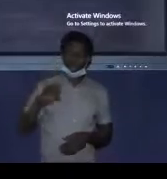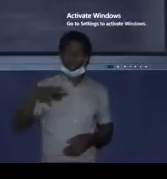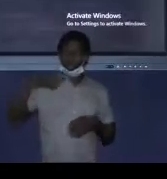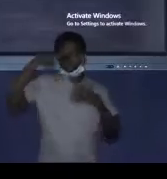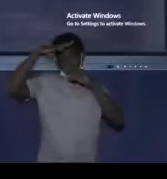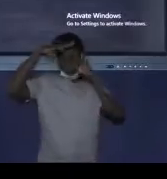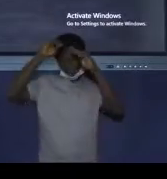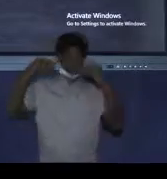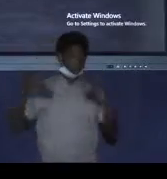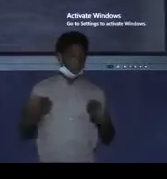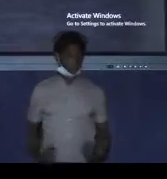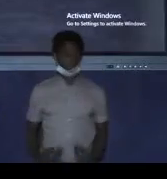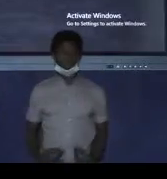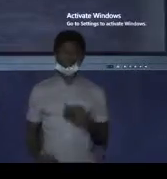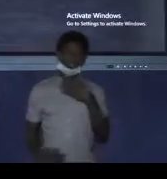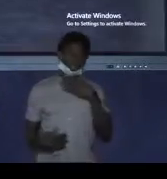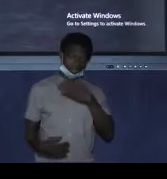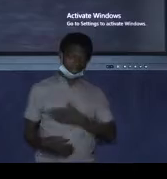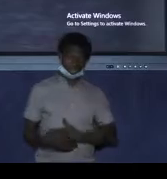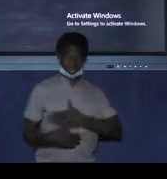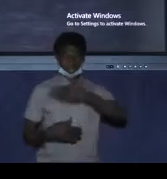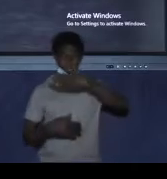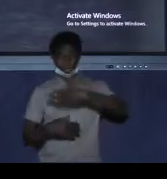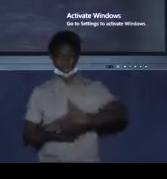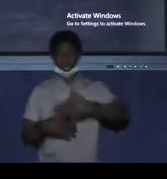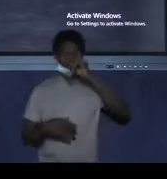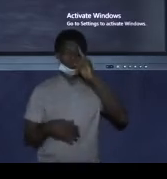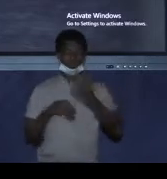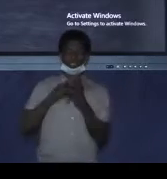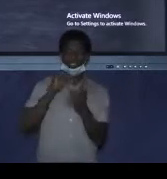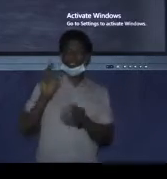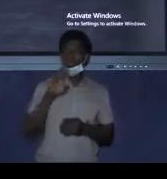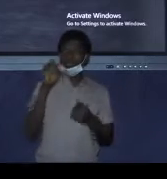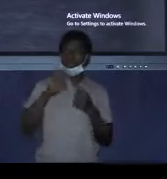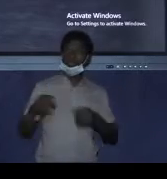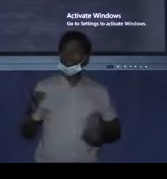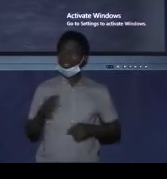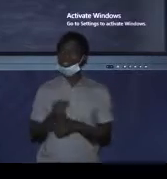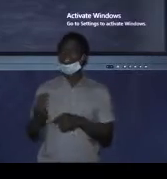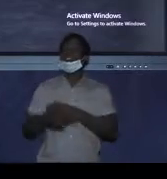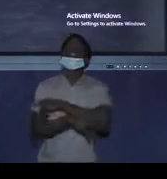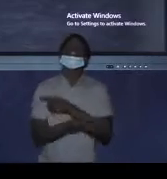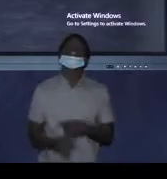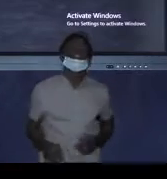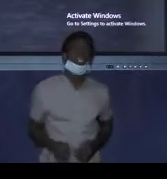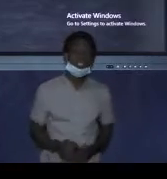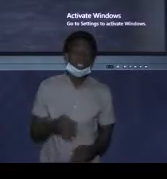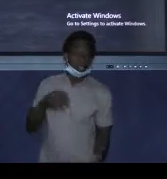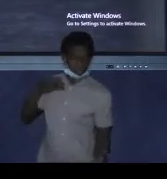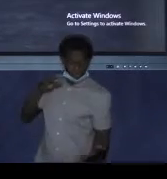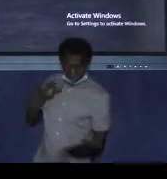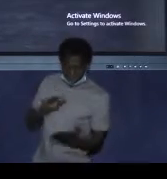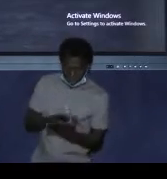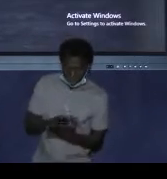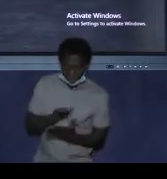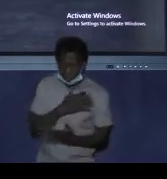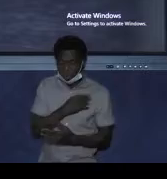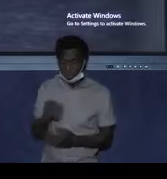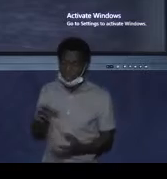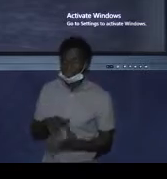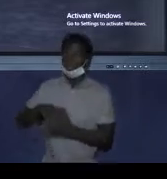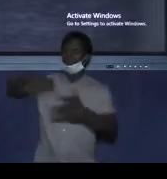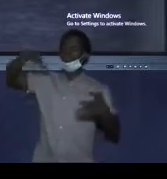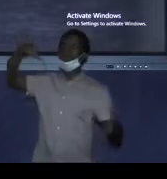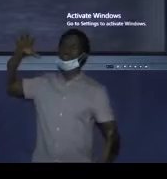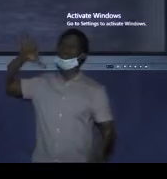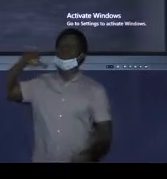don't forget, it's used to measure the temperature of human body. Next one, it is used to take daily minimum and the maximum